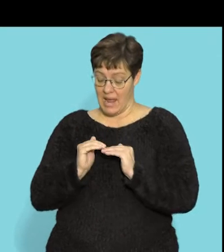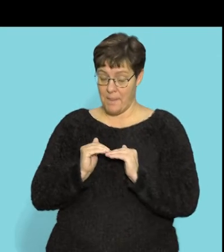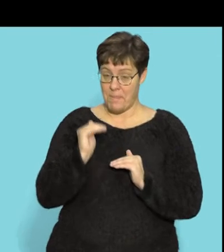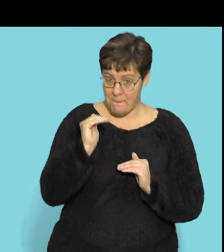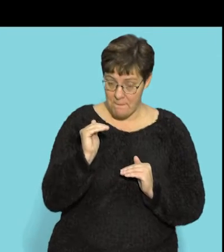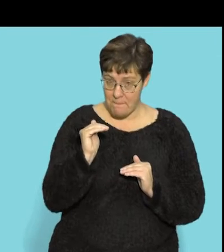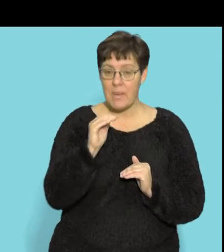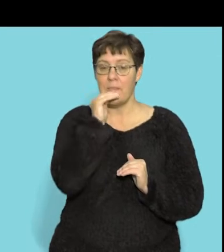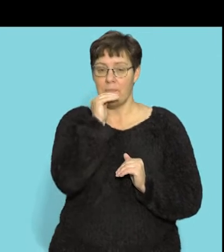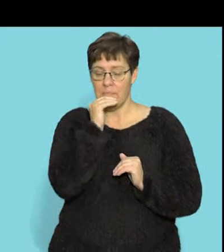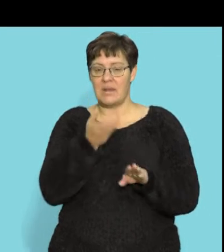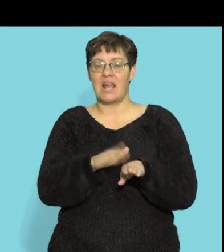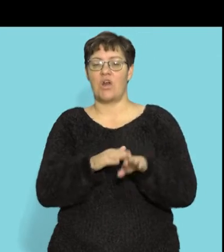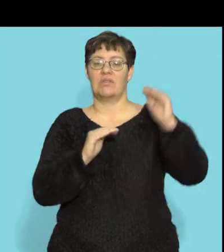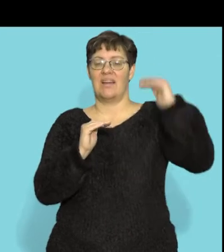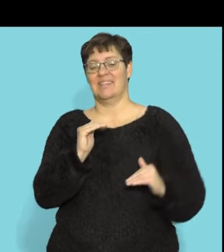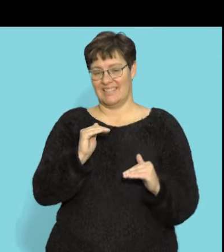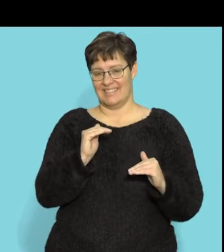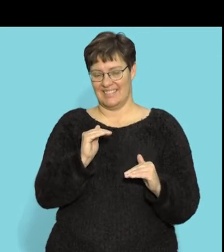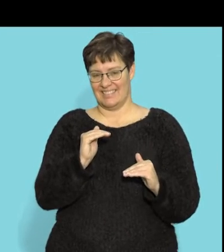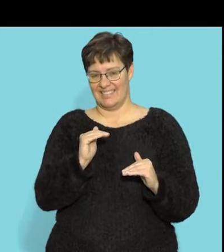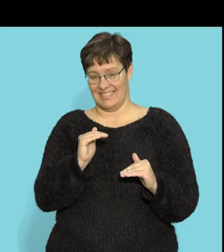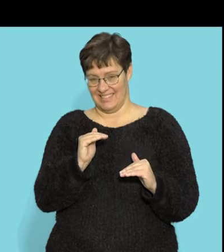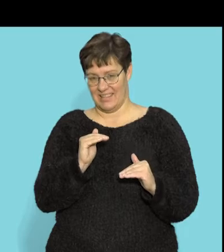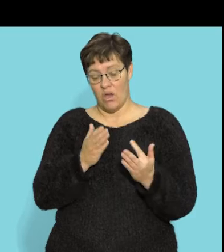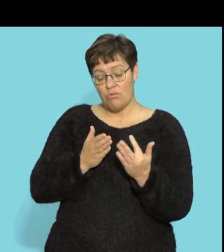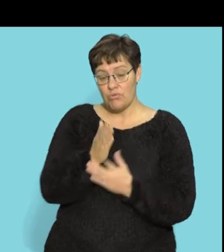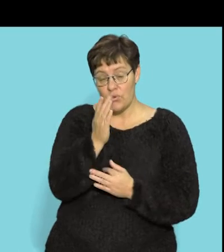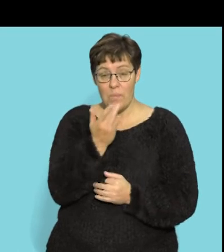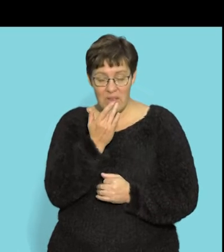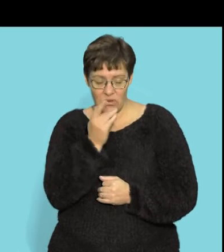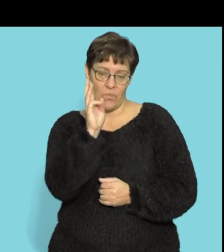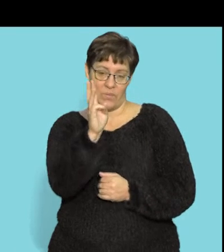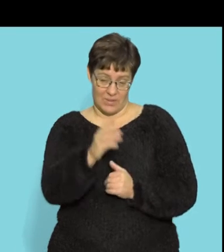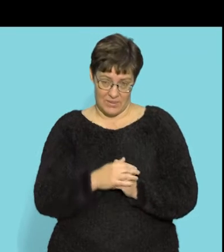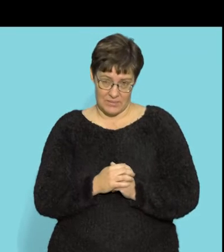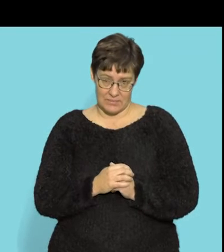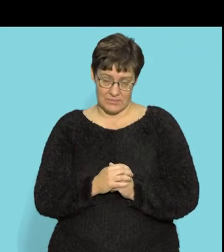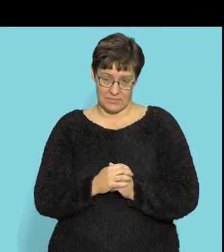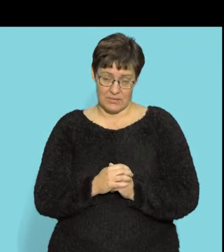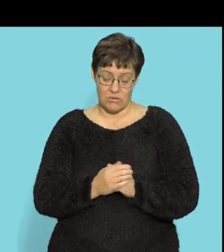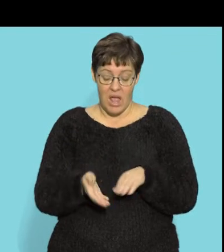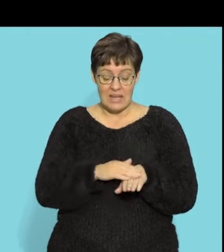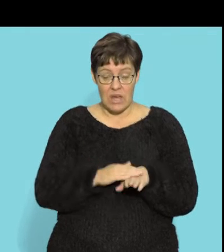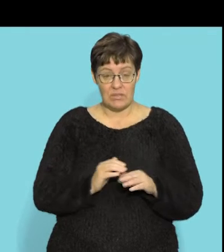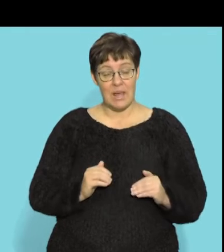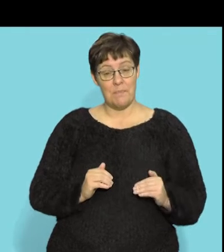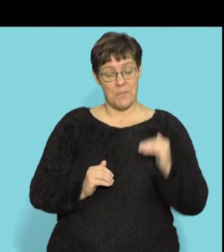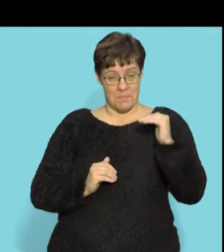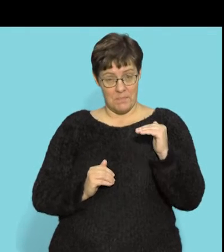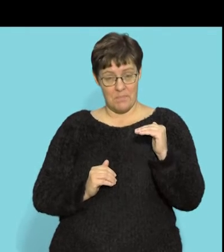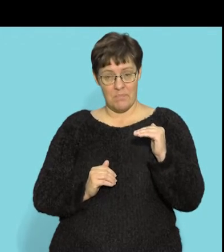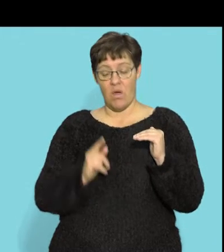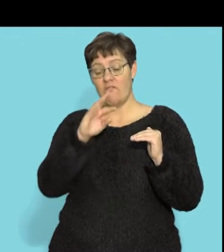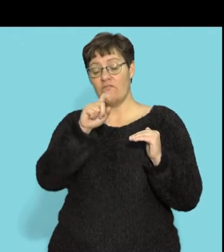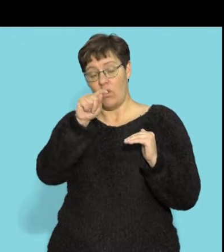resistance will actually decrease the current passing through the battery. Right. So if there is an increase in current, we also know that the